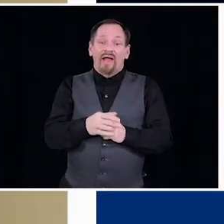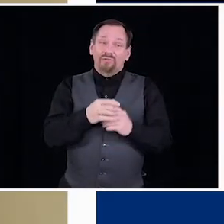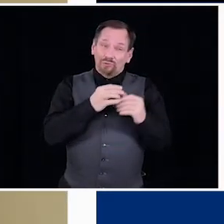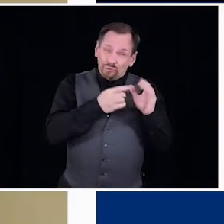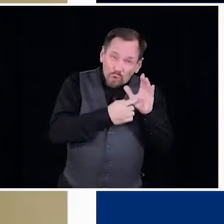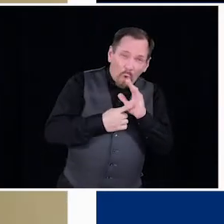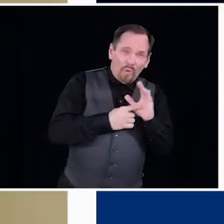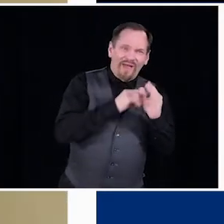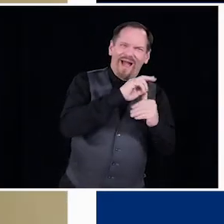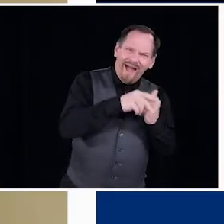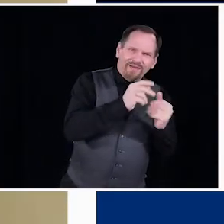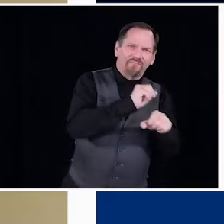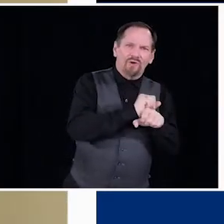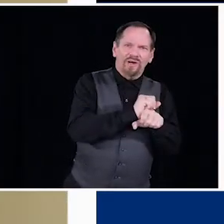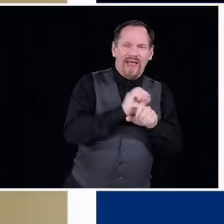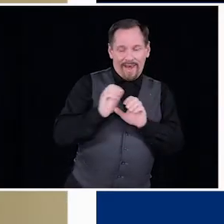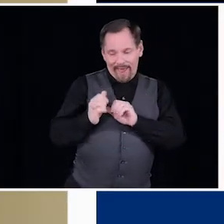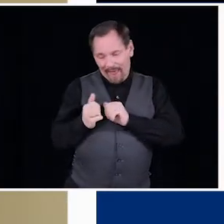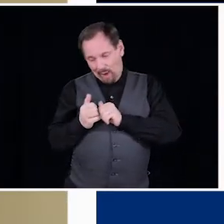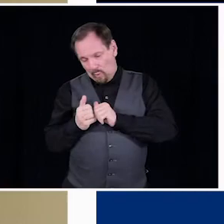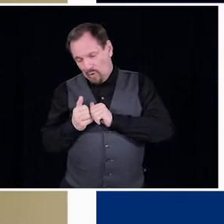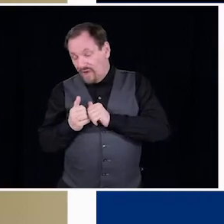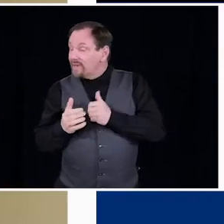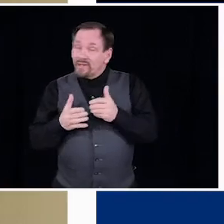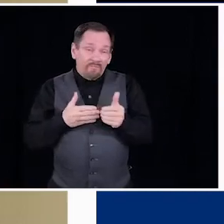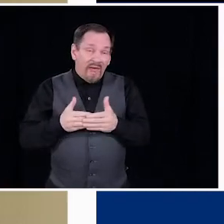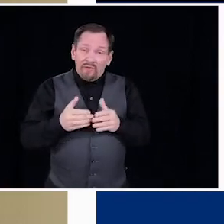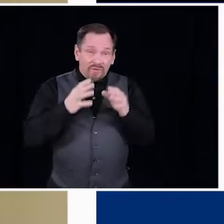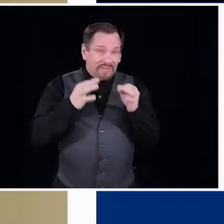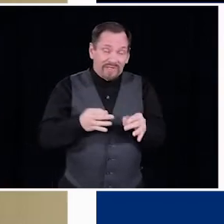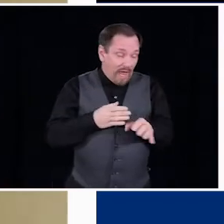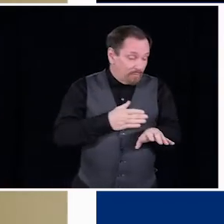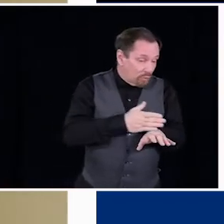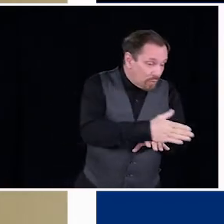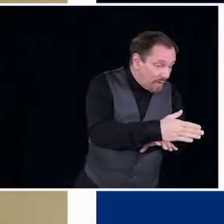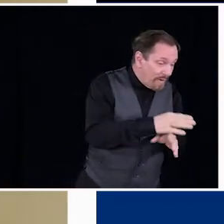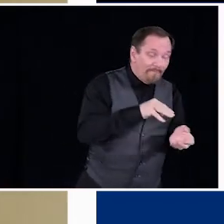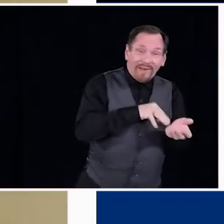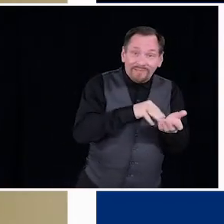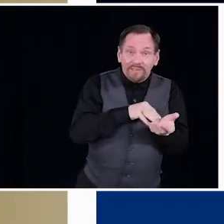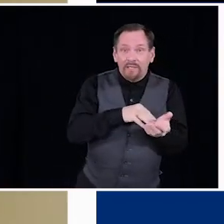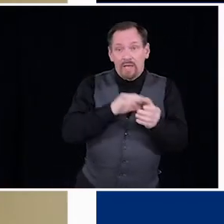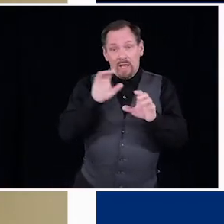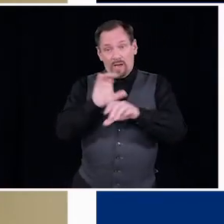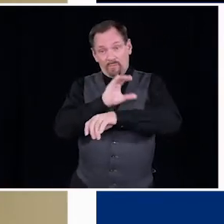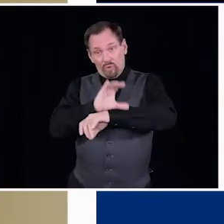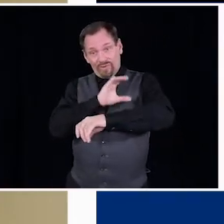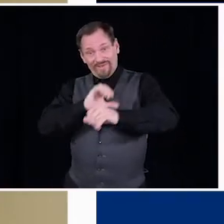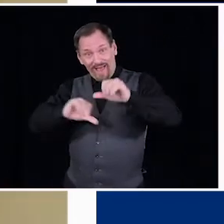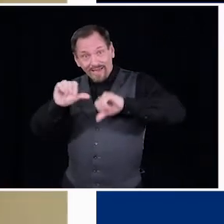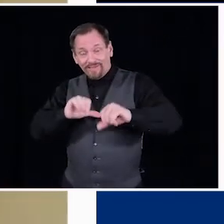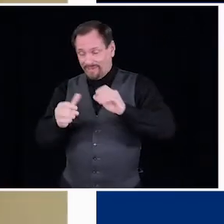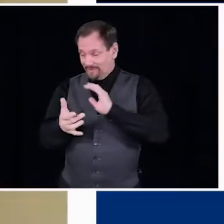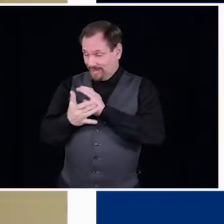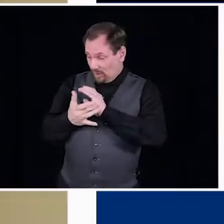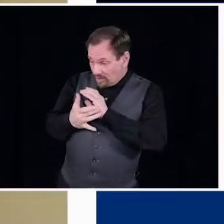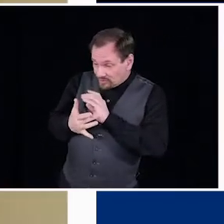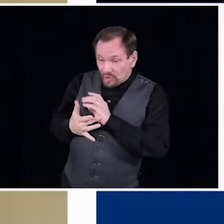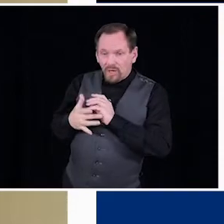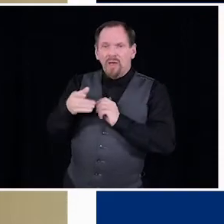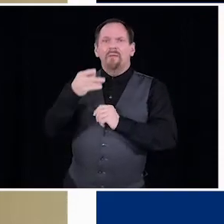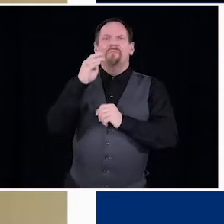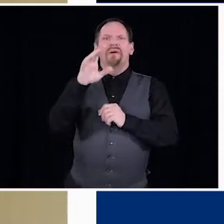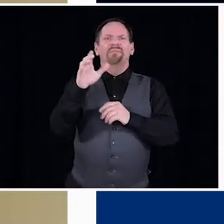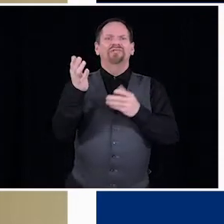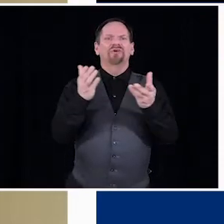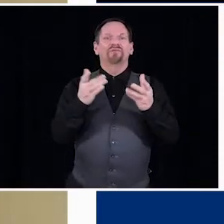but how we do it. Whether you pursue careers in medicine, in computer science and technology, in public service,